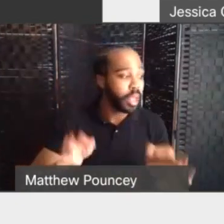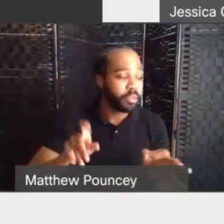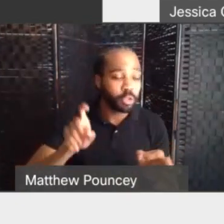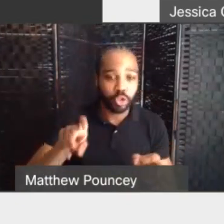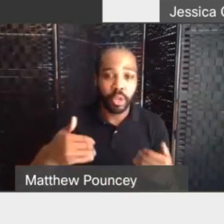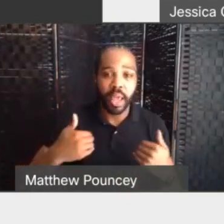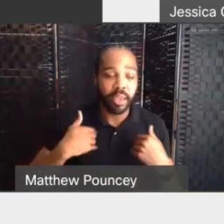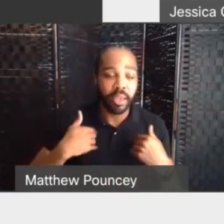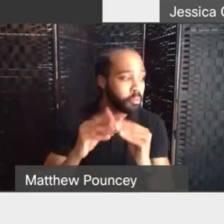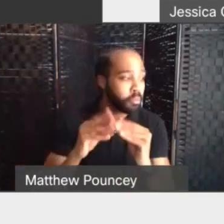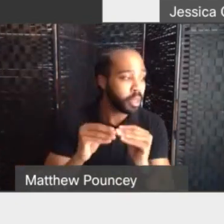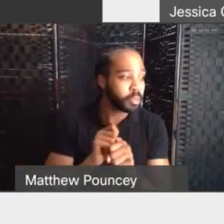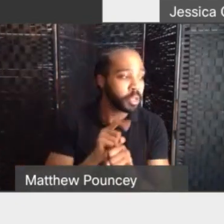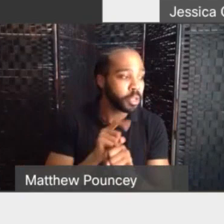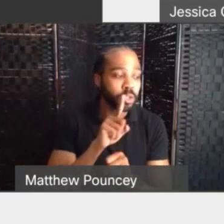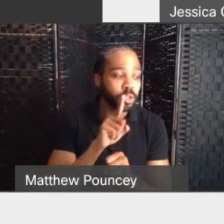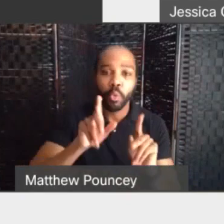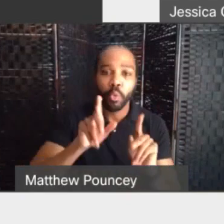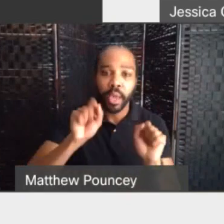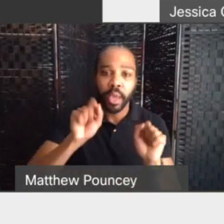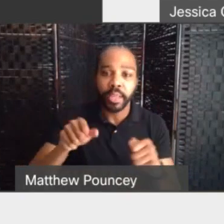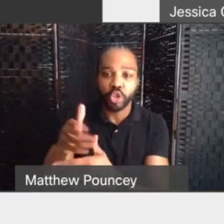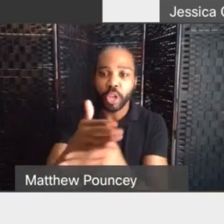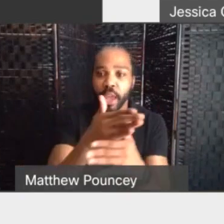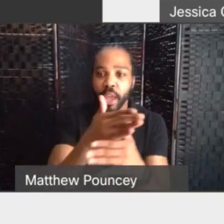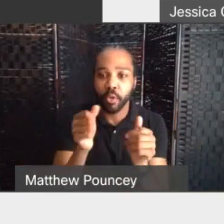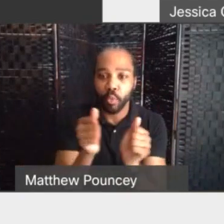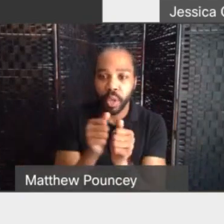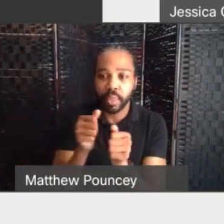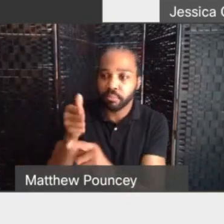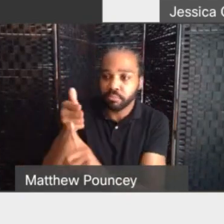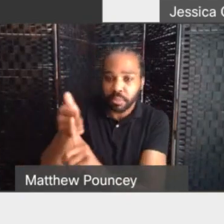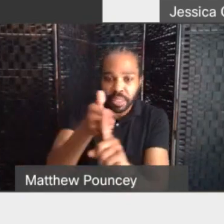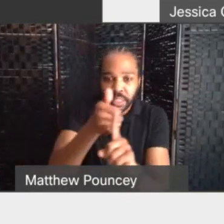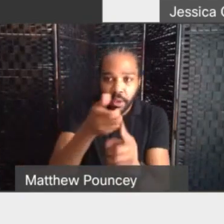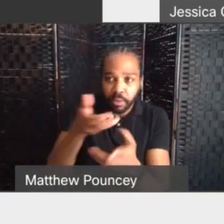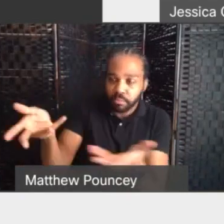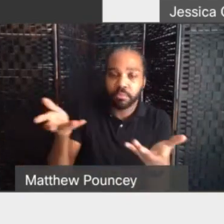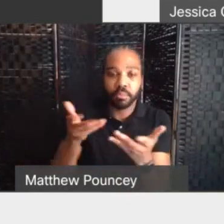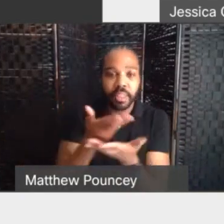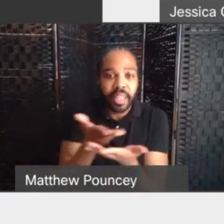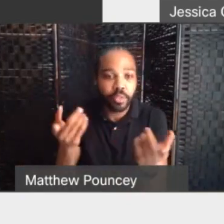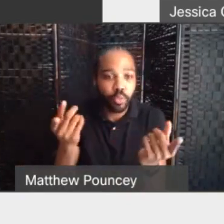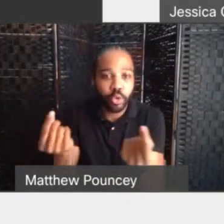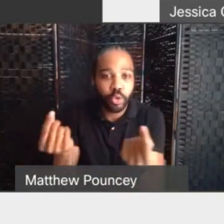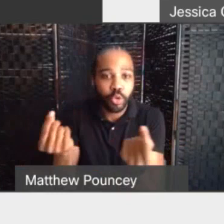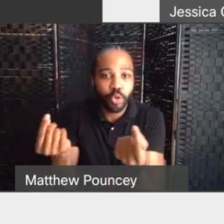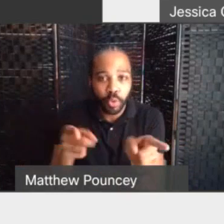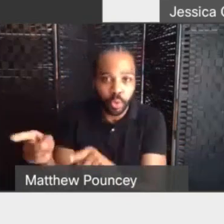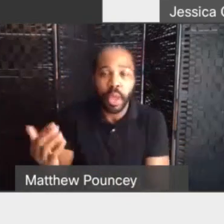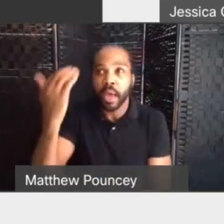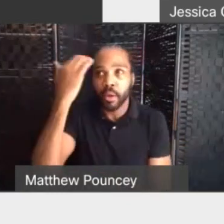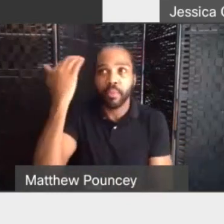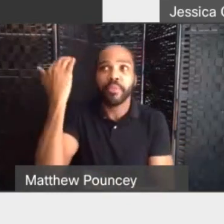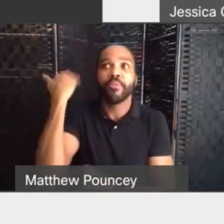so that people can share amongst themselves about the things that they are doing. Well, I know there were monthly